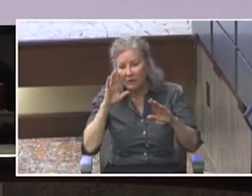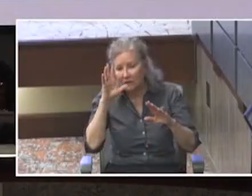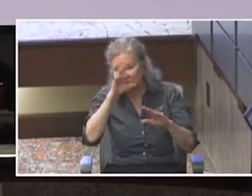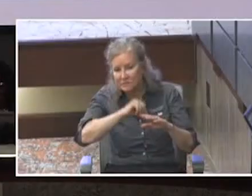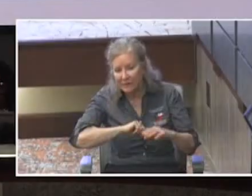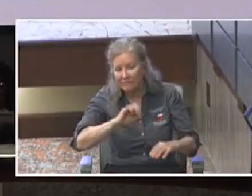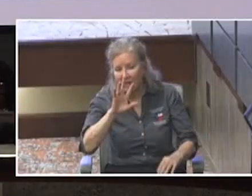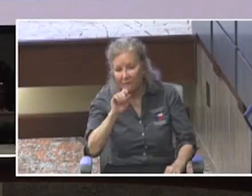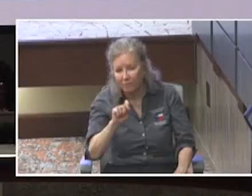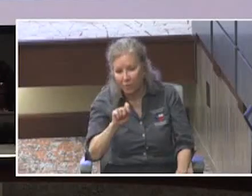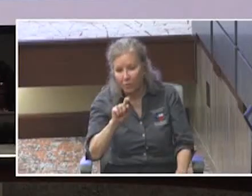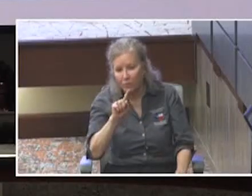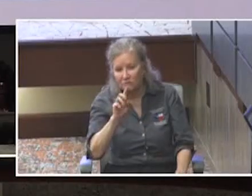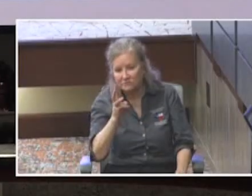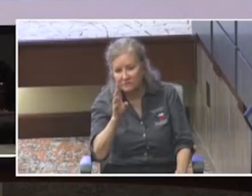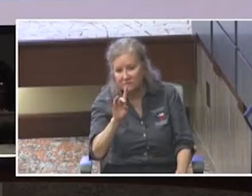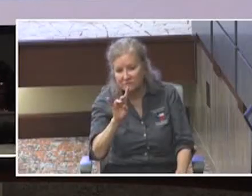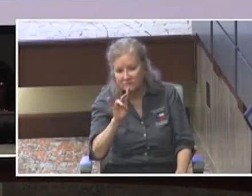5.167 million.